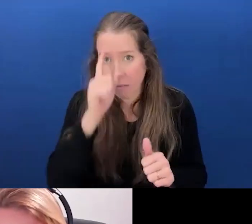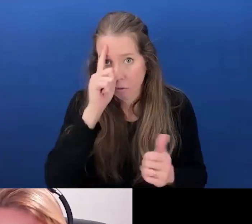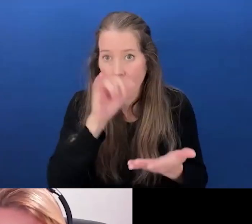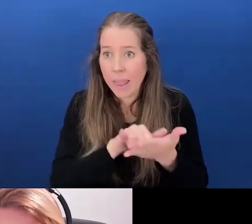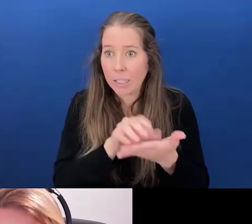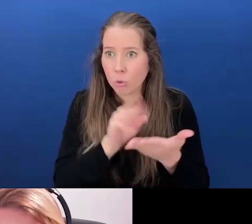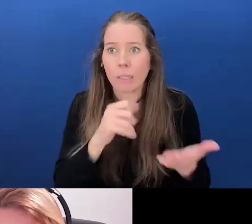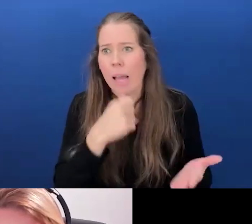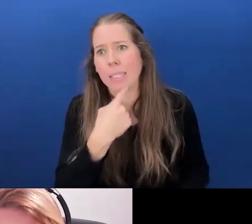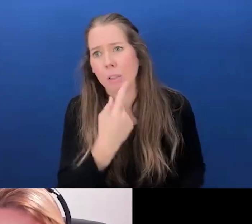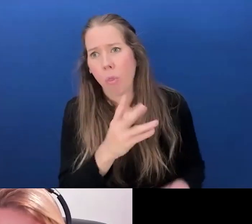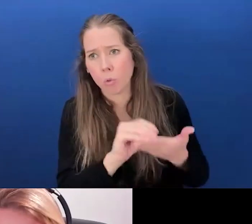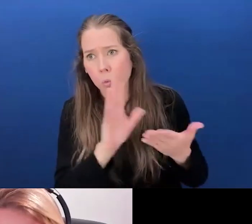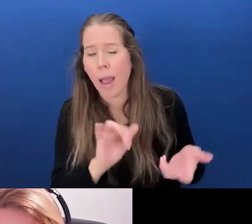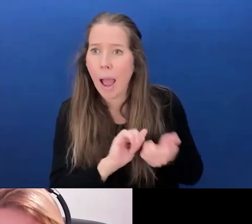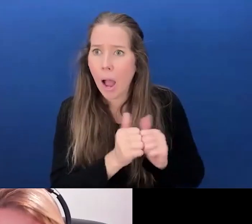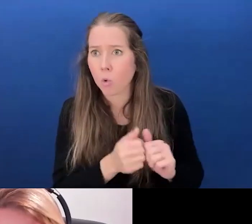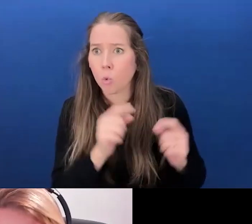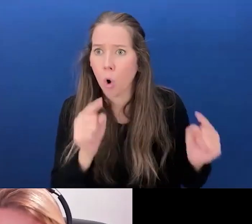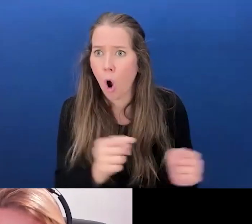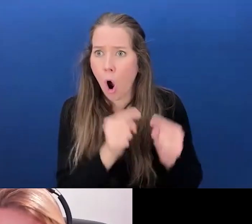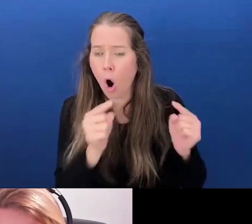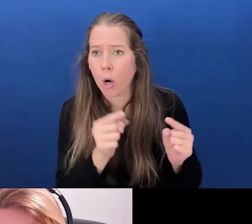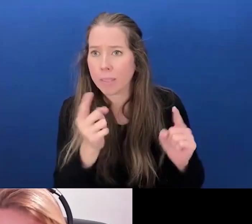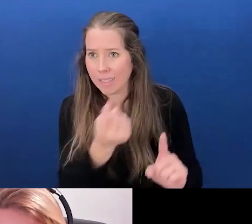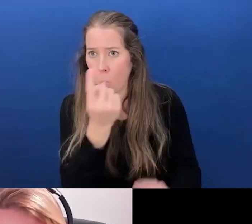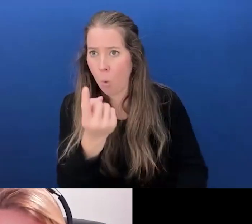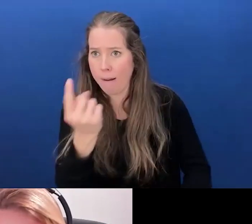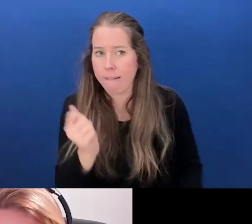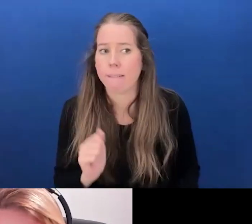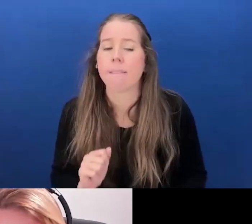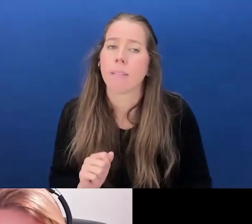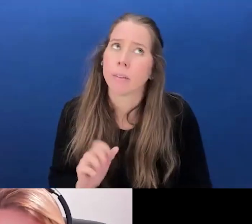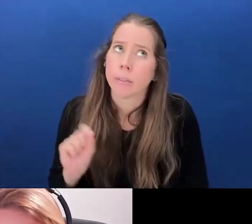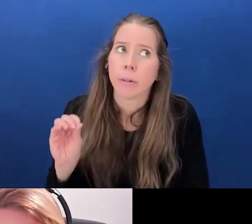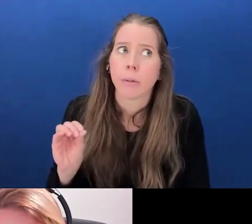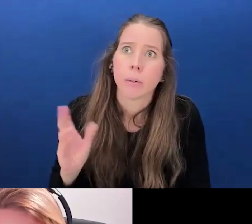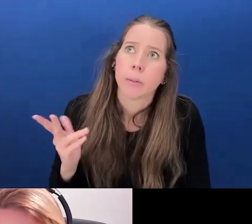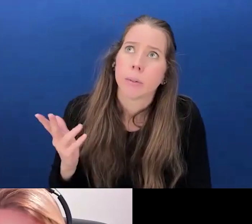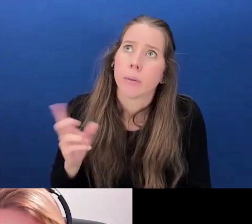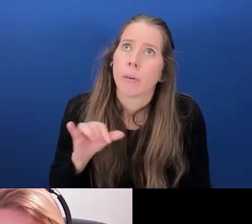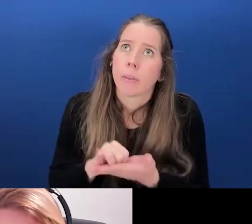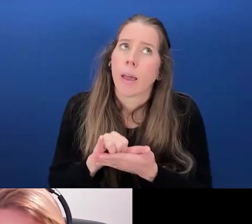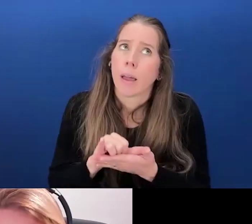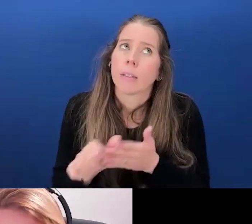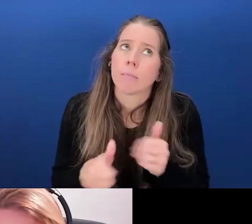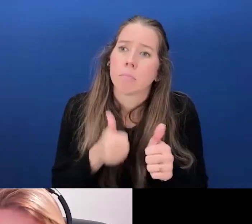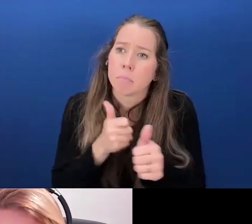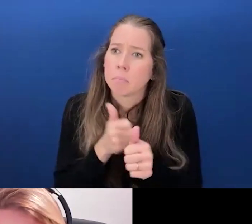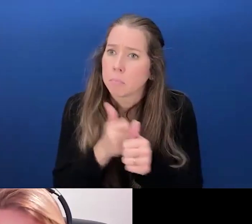to, tell the student how to harm someone. So that in itself is